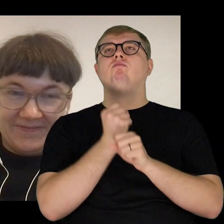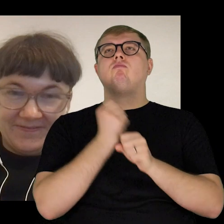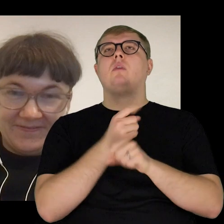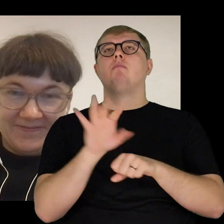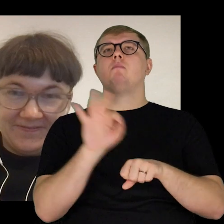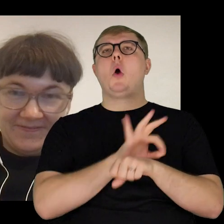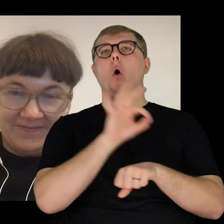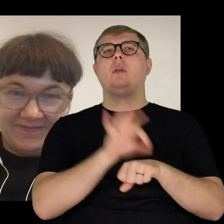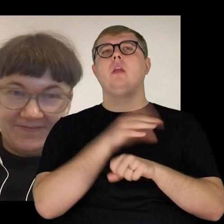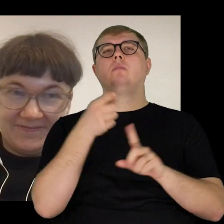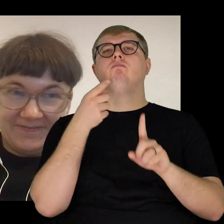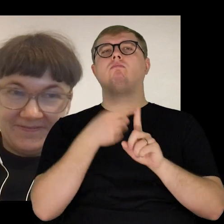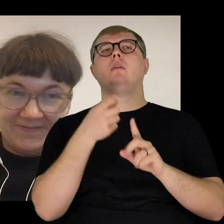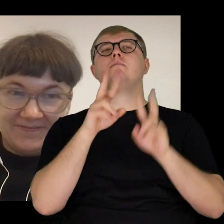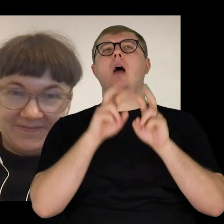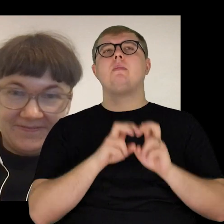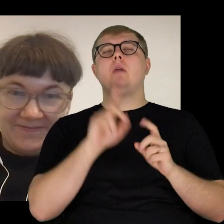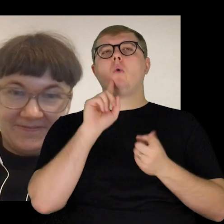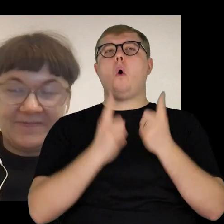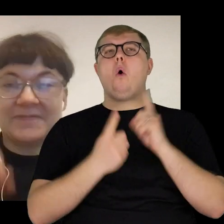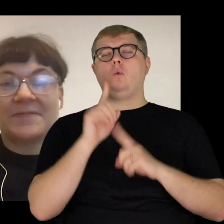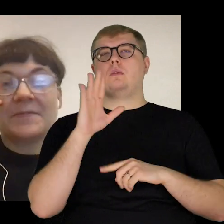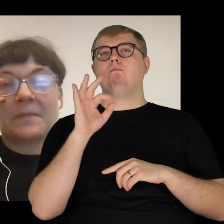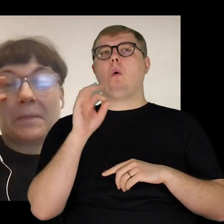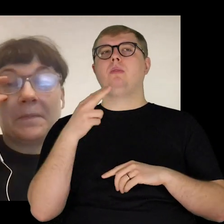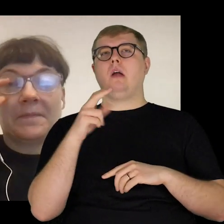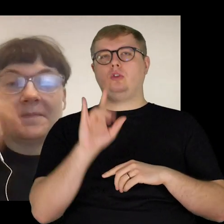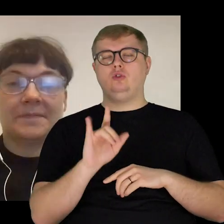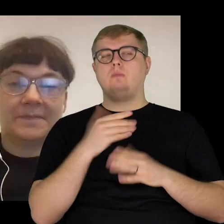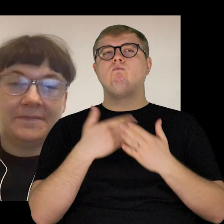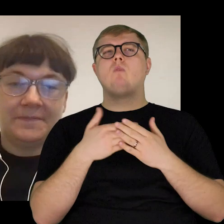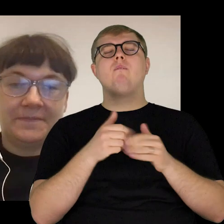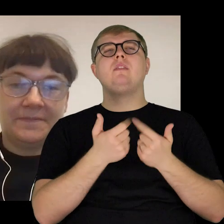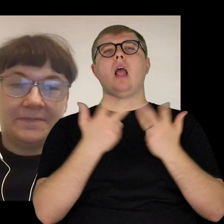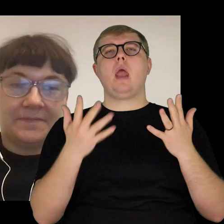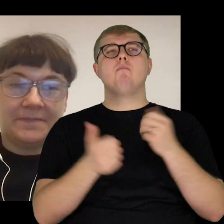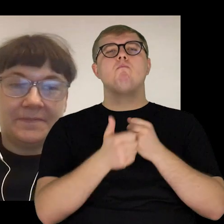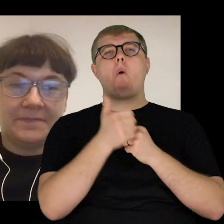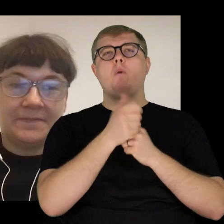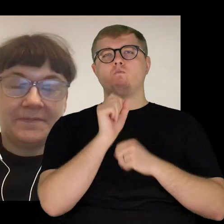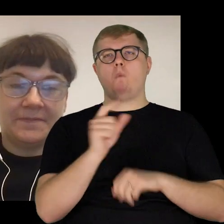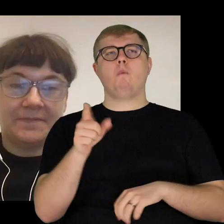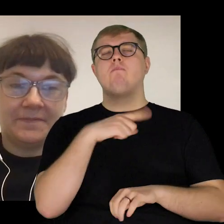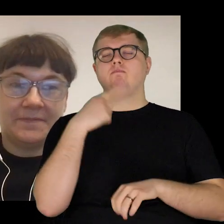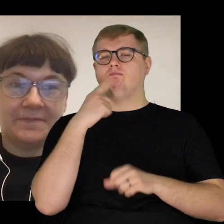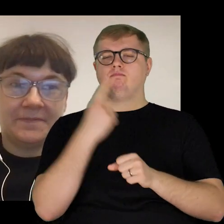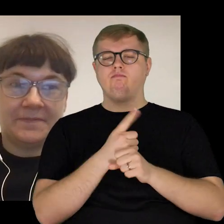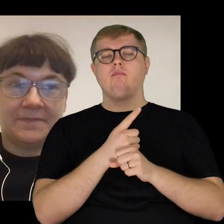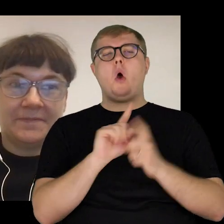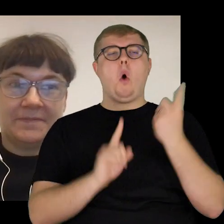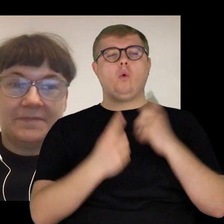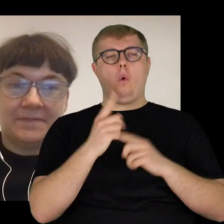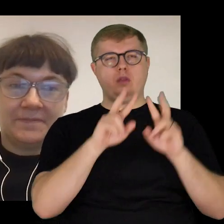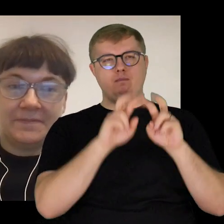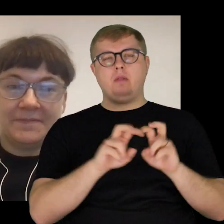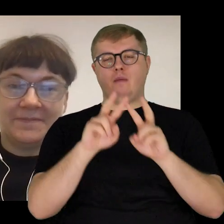gardens. And there's a number of reasons why we decided to research botanic gardens, but one of the sort of